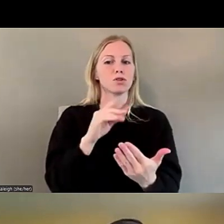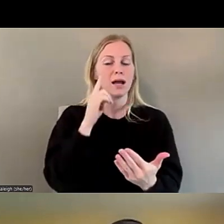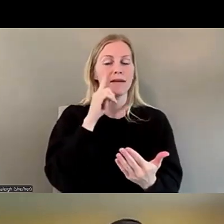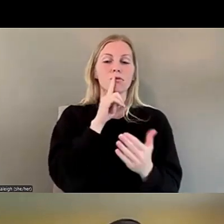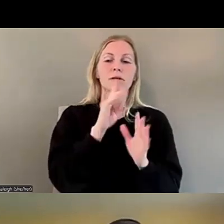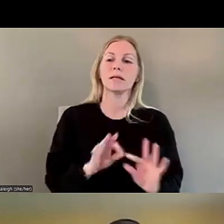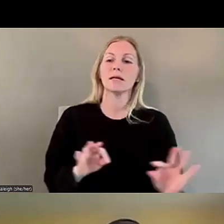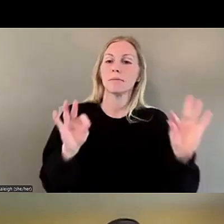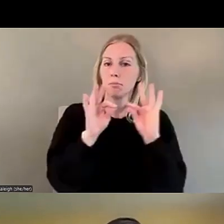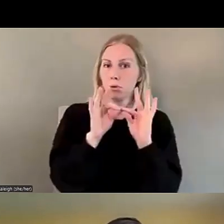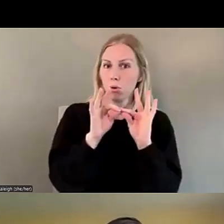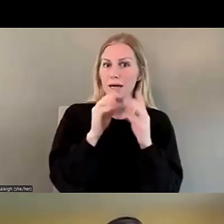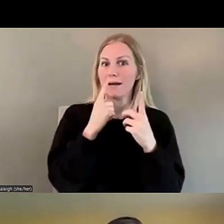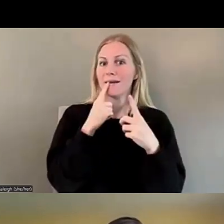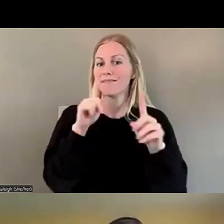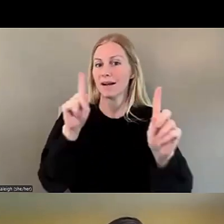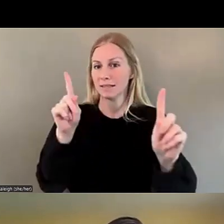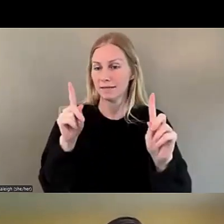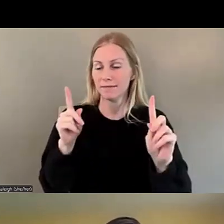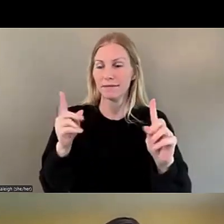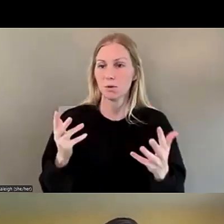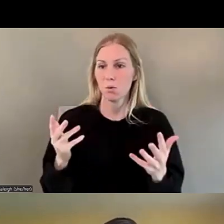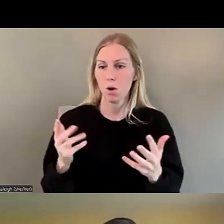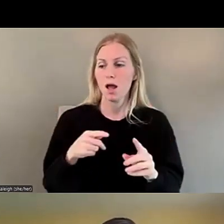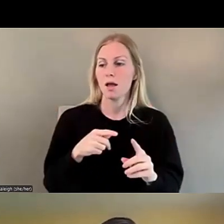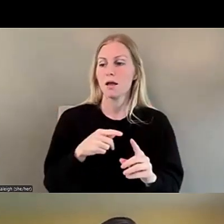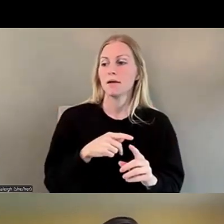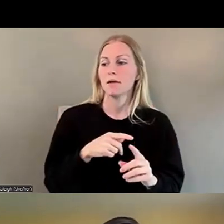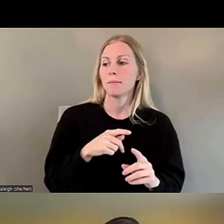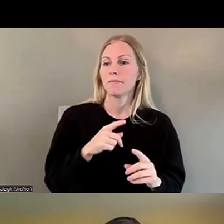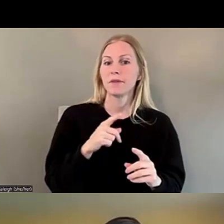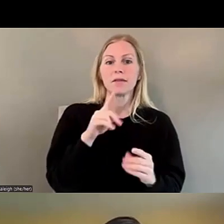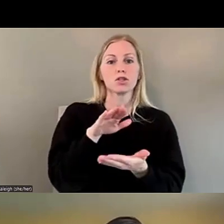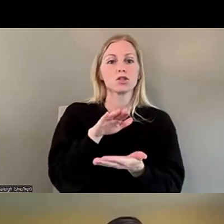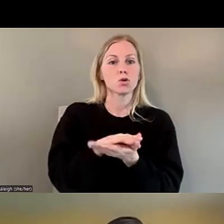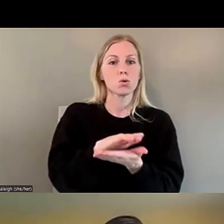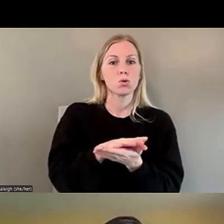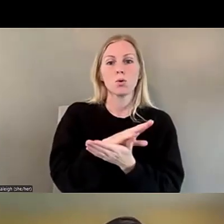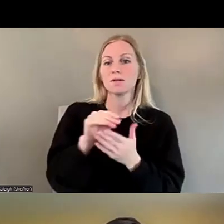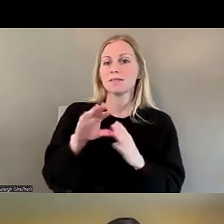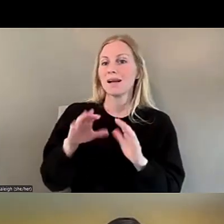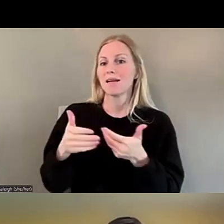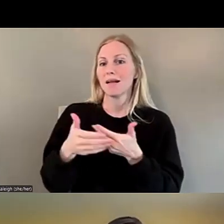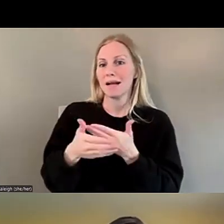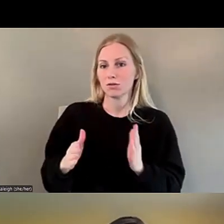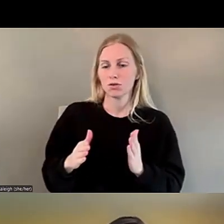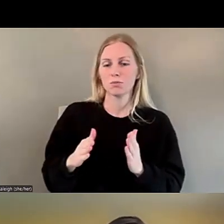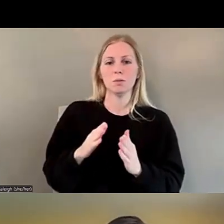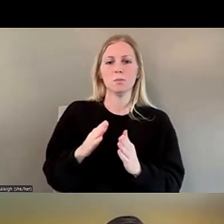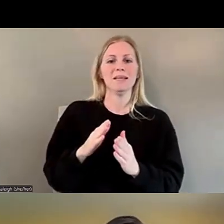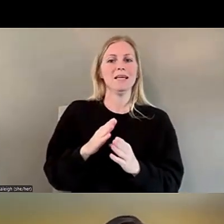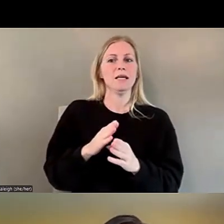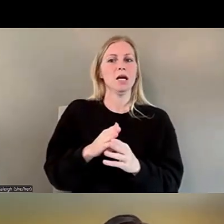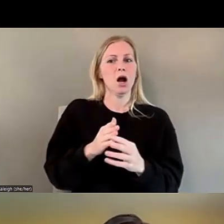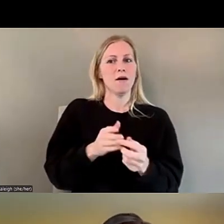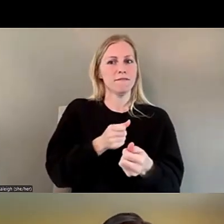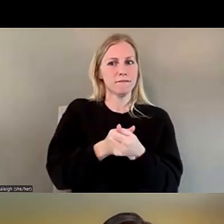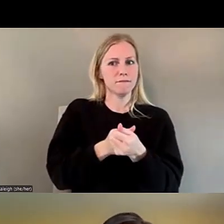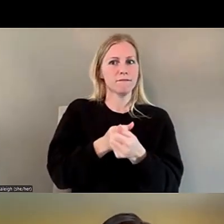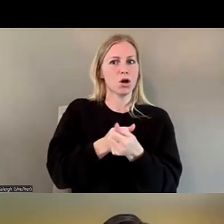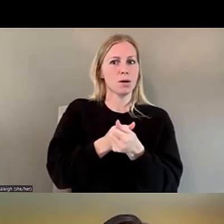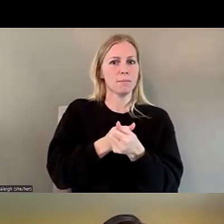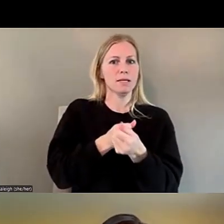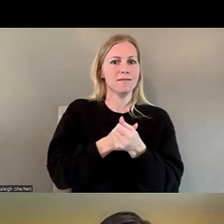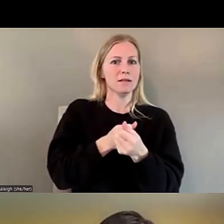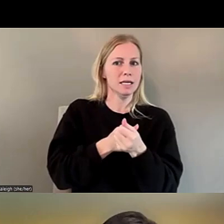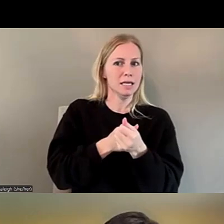and effective is for schools and classrooms to be affirmatively teaching